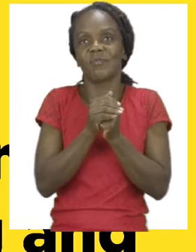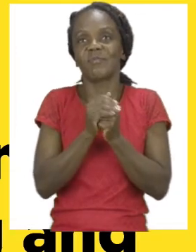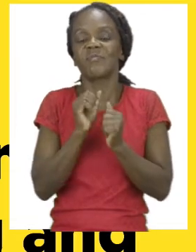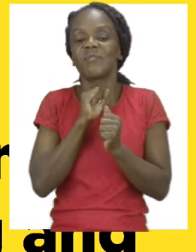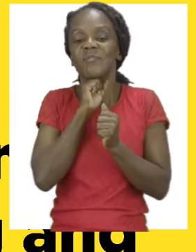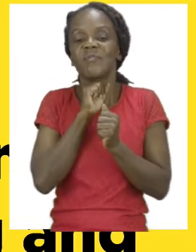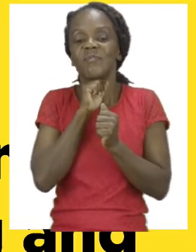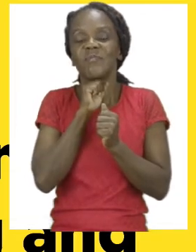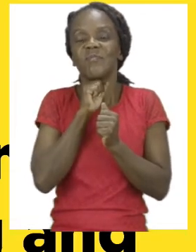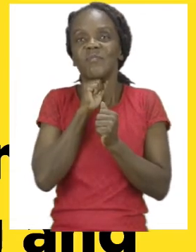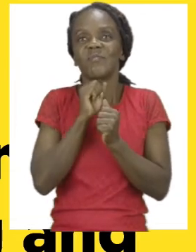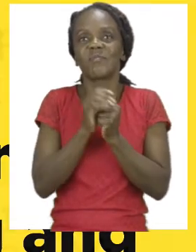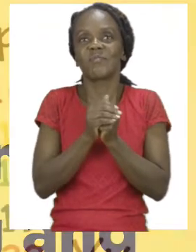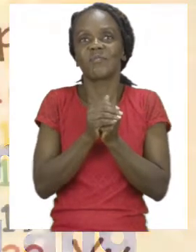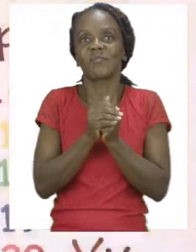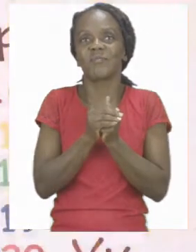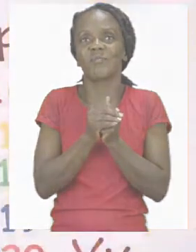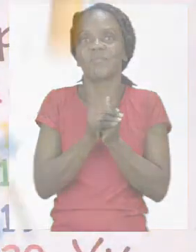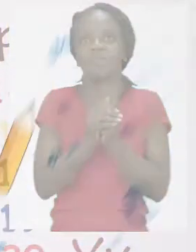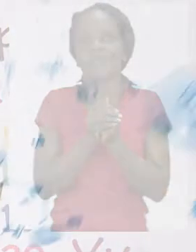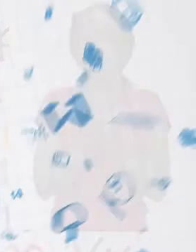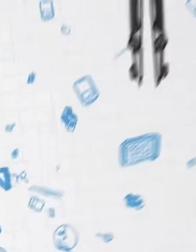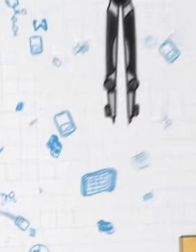and sounds.